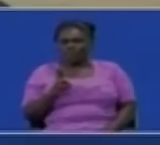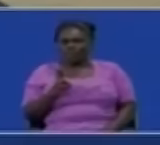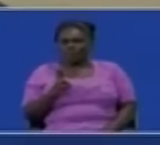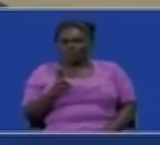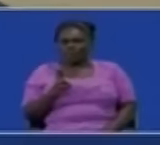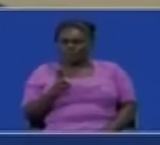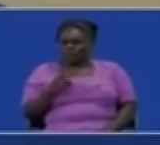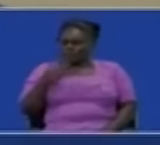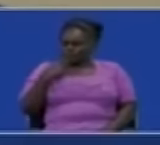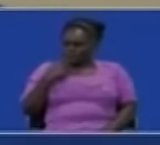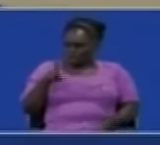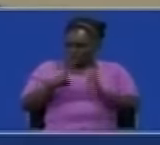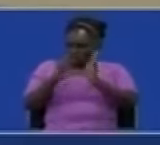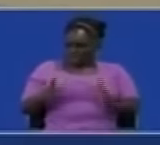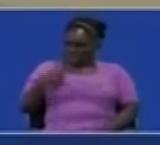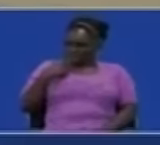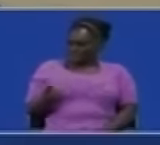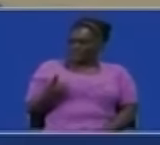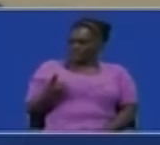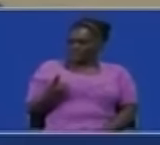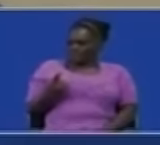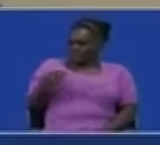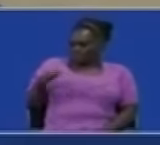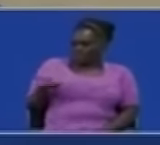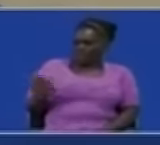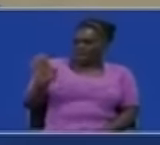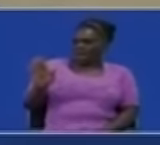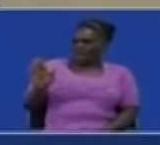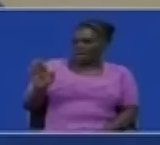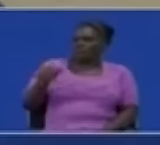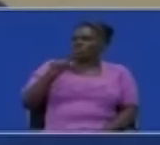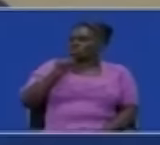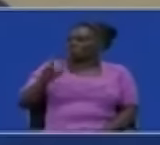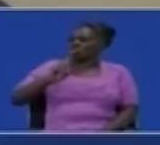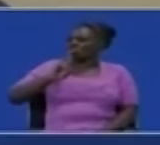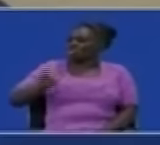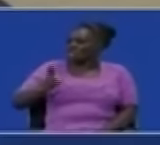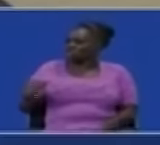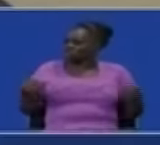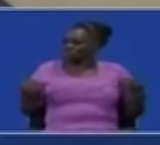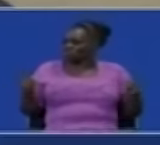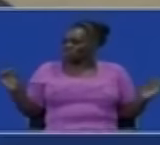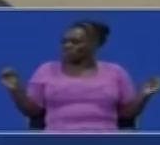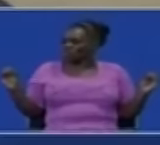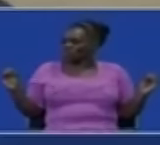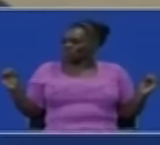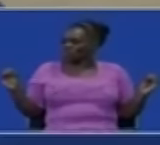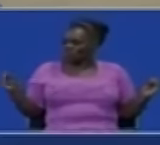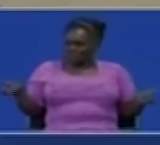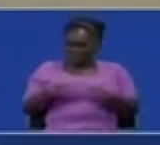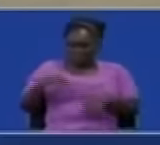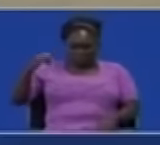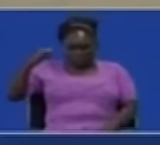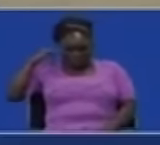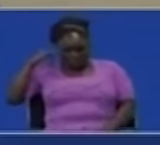But my lawyer told them that he is not the type to be threatened. They also called